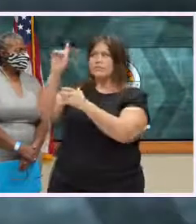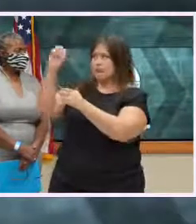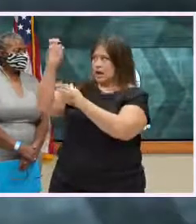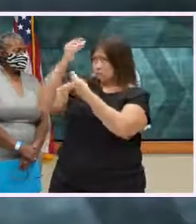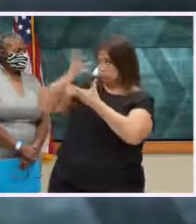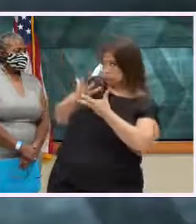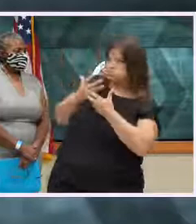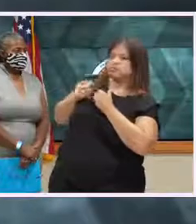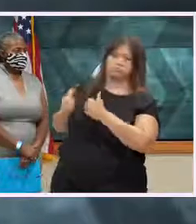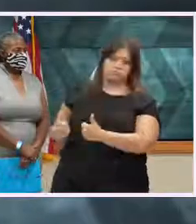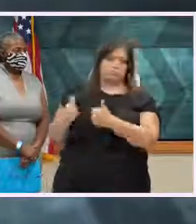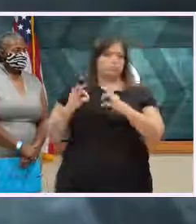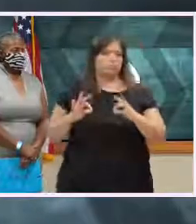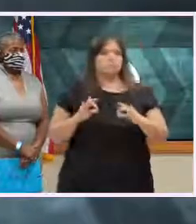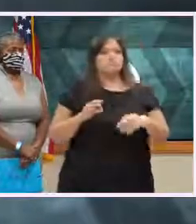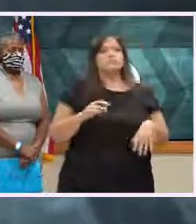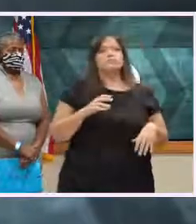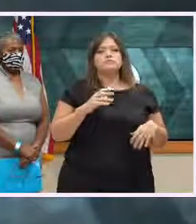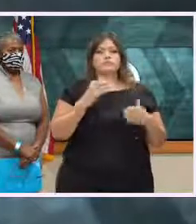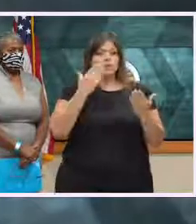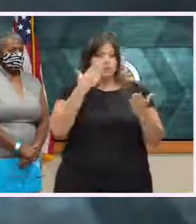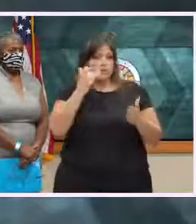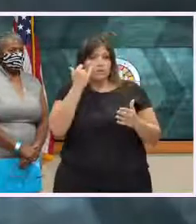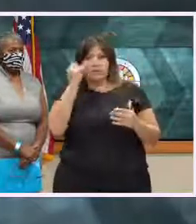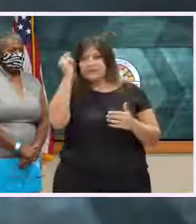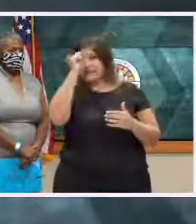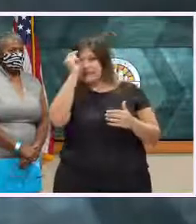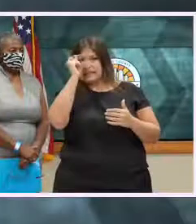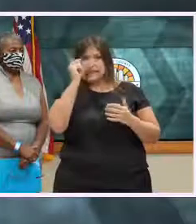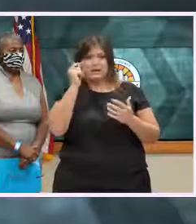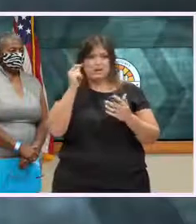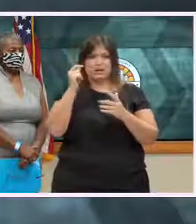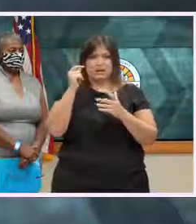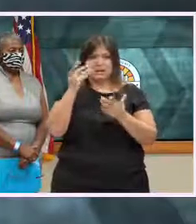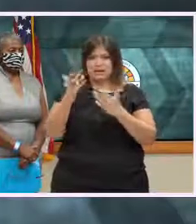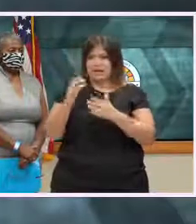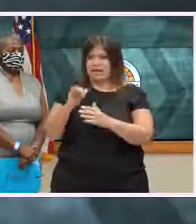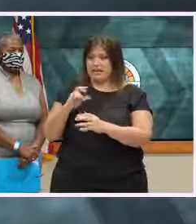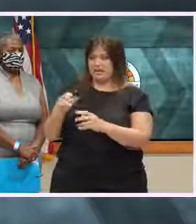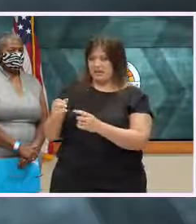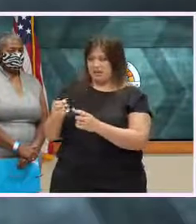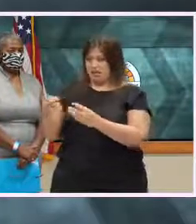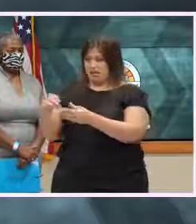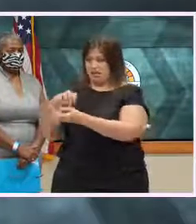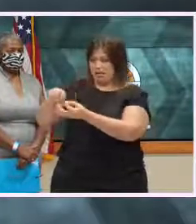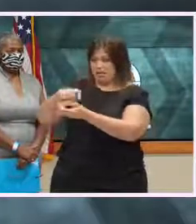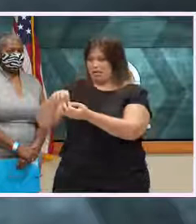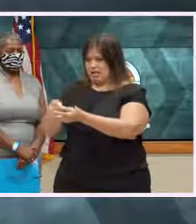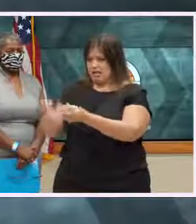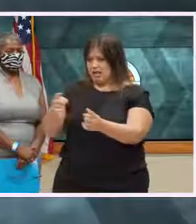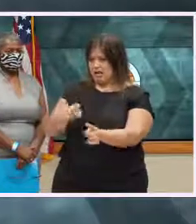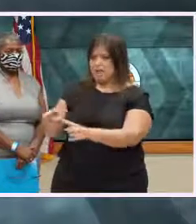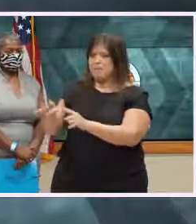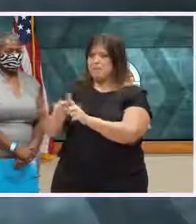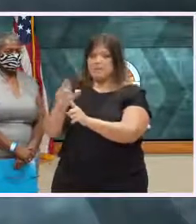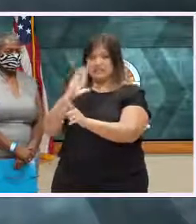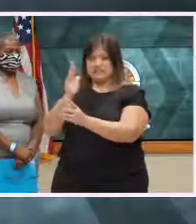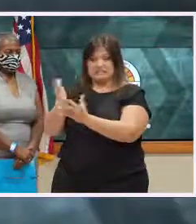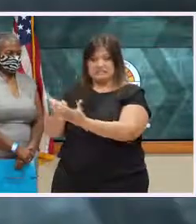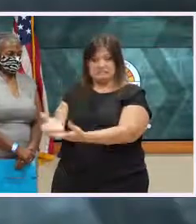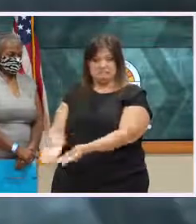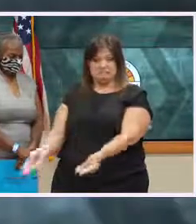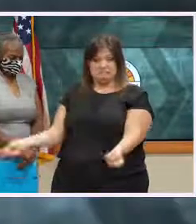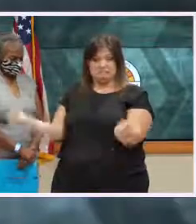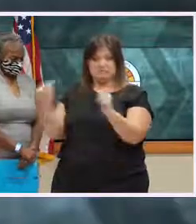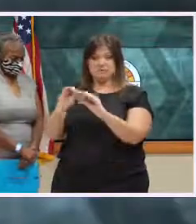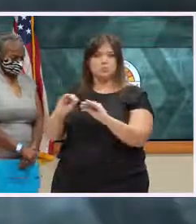don't know if perhaps the theory is that the reaction was taking place this whole time and it managed to fizzle itself out without